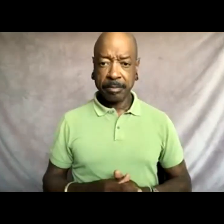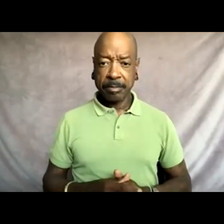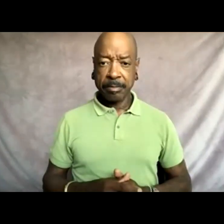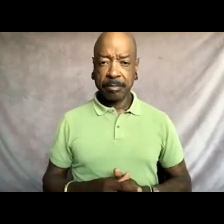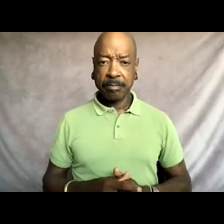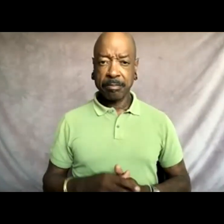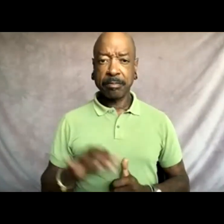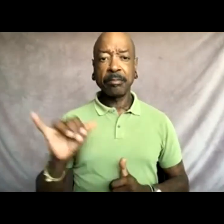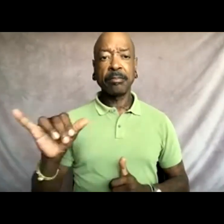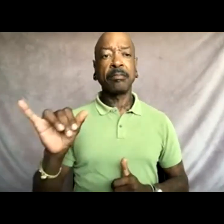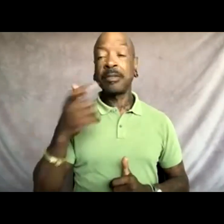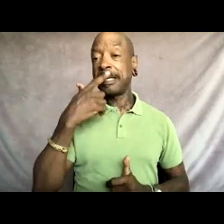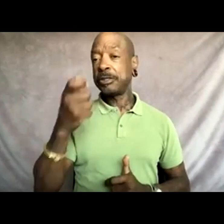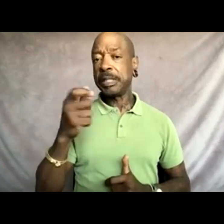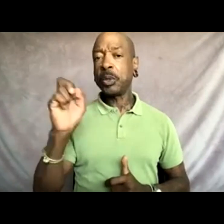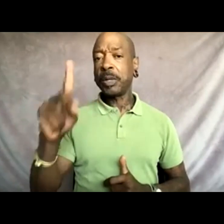look. Oh, interesting. Okay.